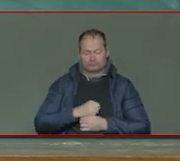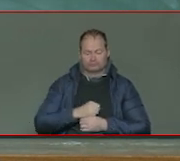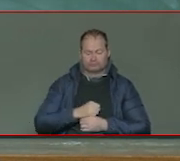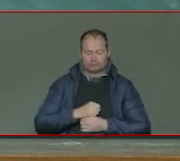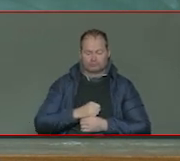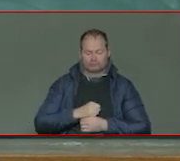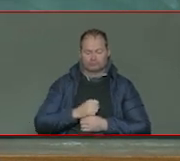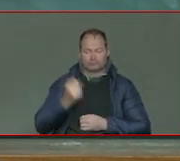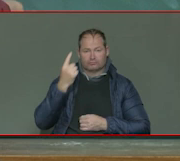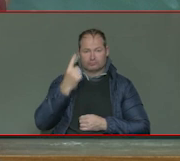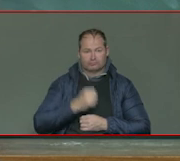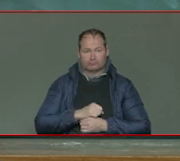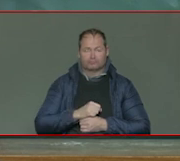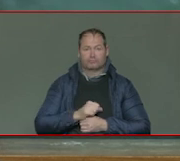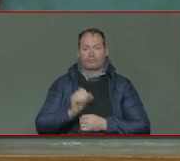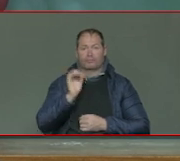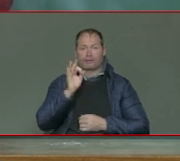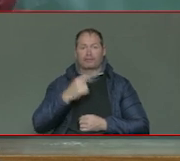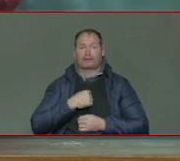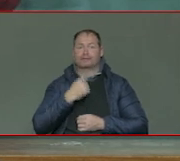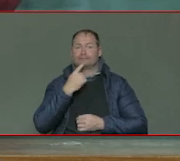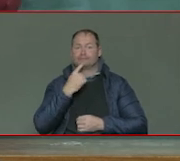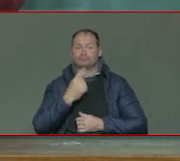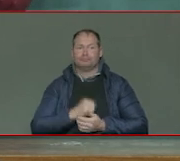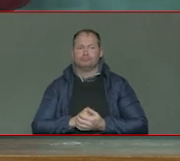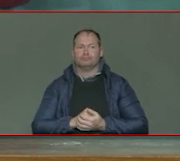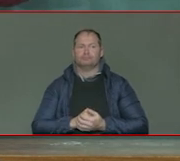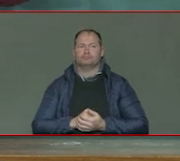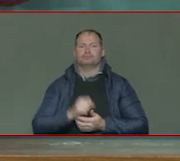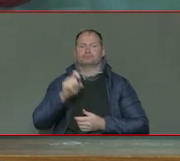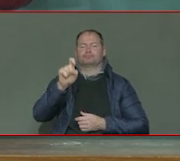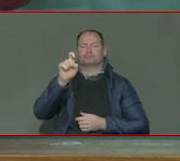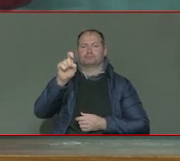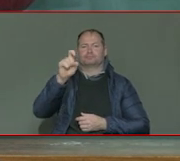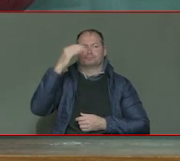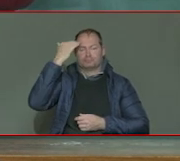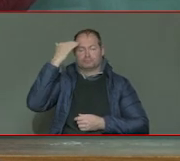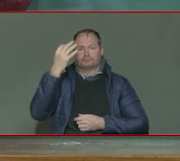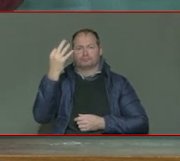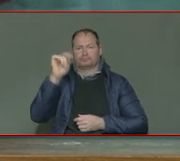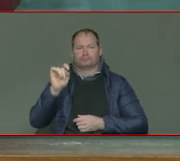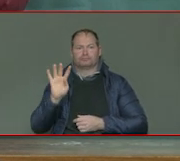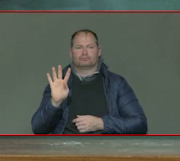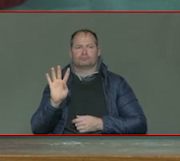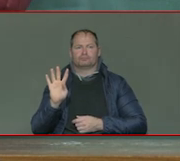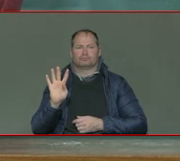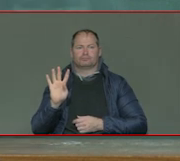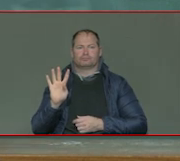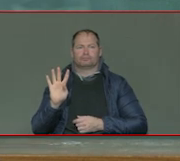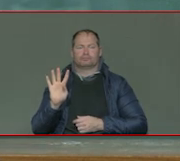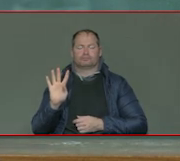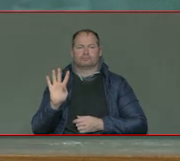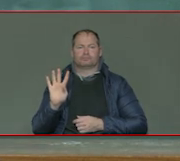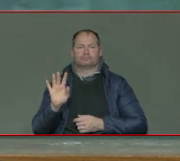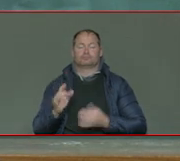Right. If I say to you x to the power of 3 over 4, I'm